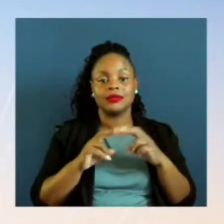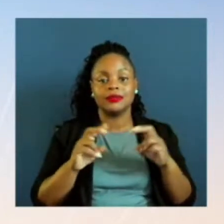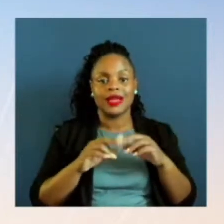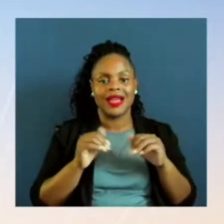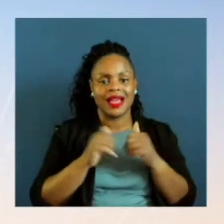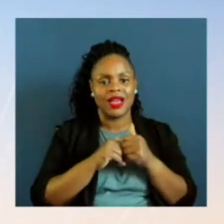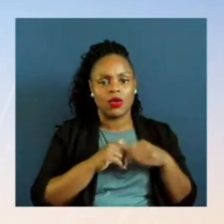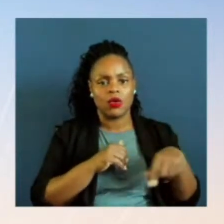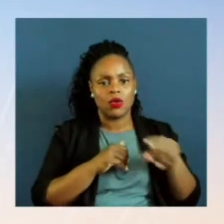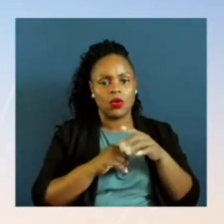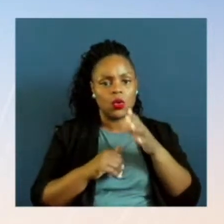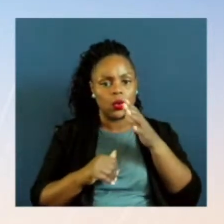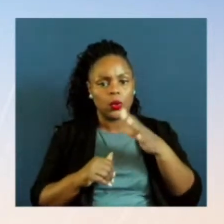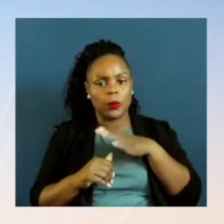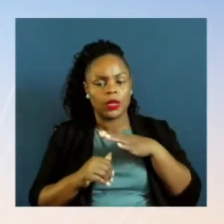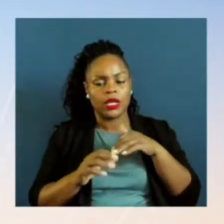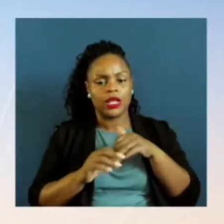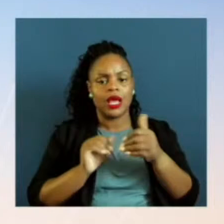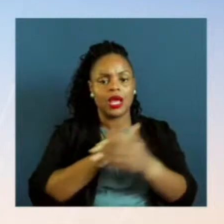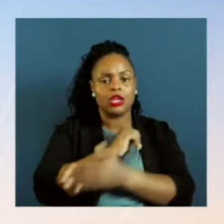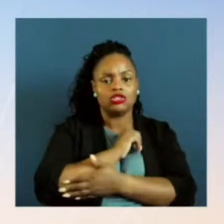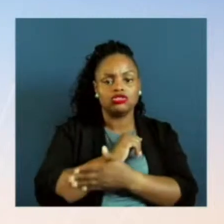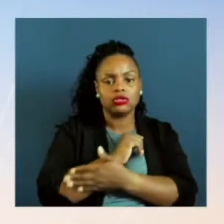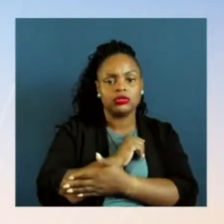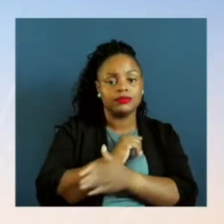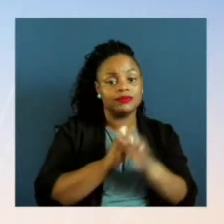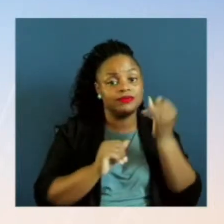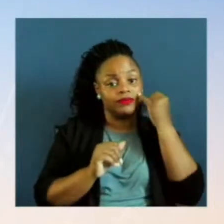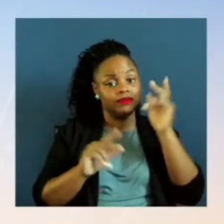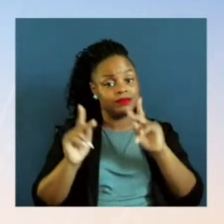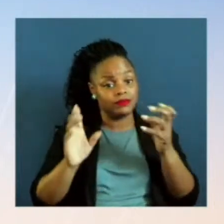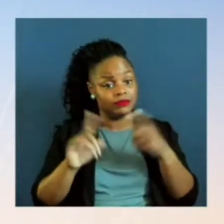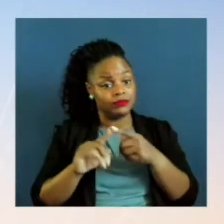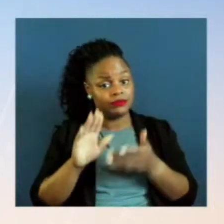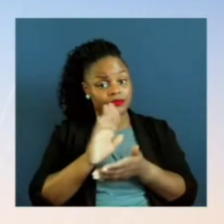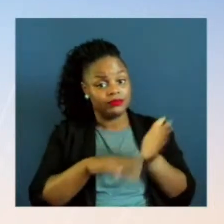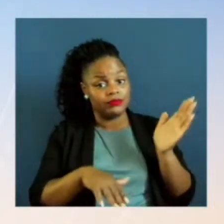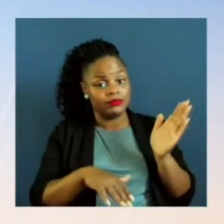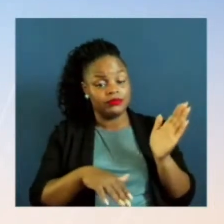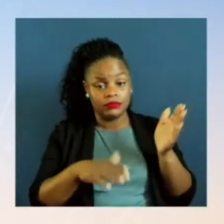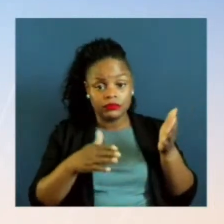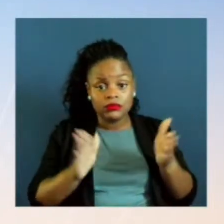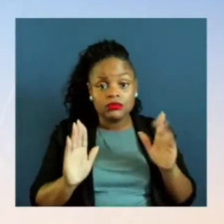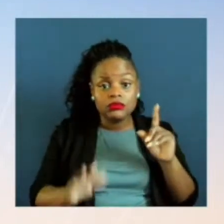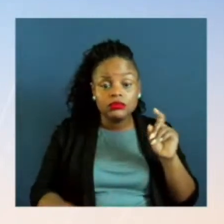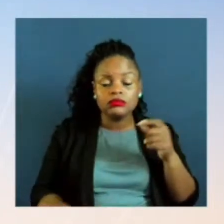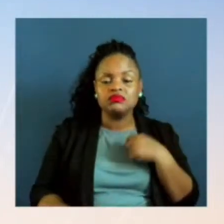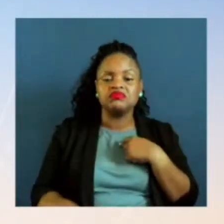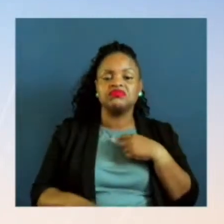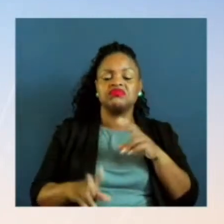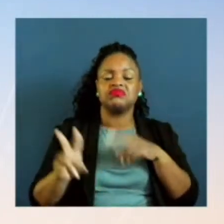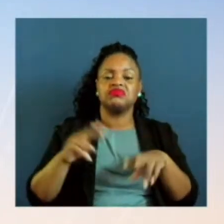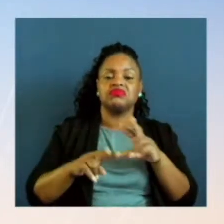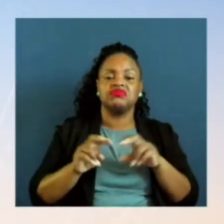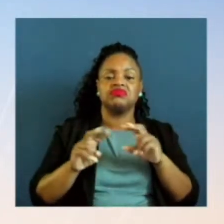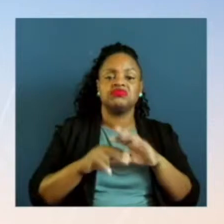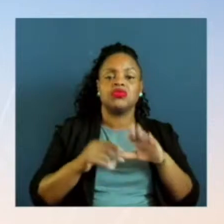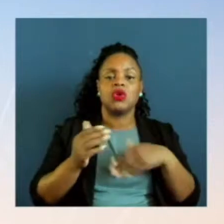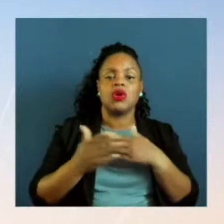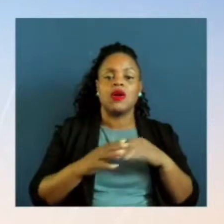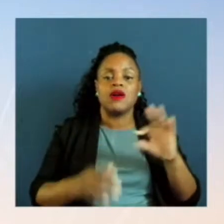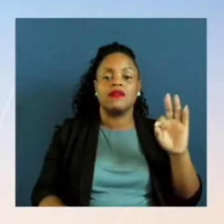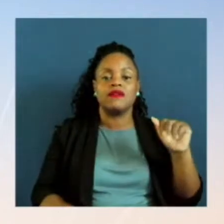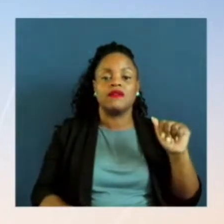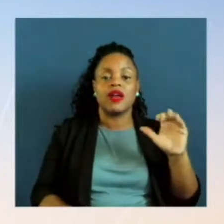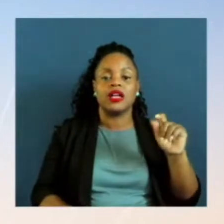let people who want to leave the country leave. All of those are factors that we will be assessing. But I don't have any confirmation of that specific reporting. Go ahead. Jen,